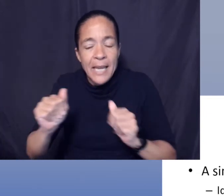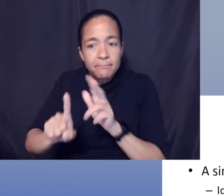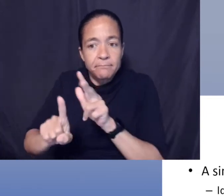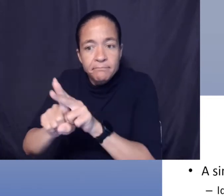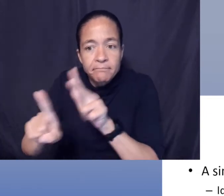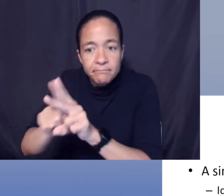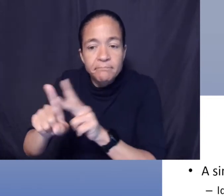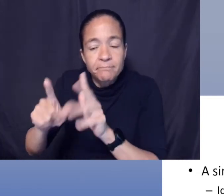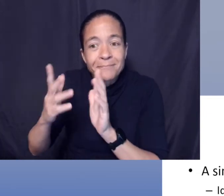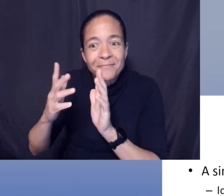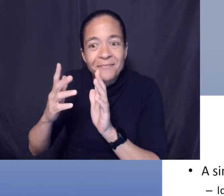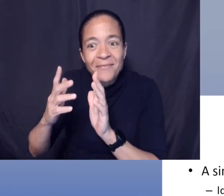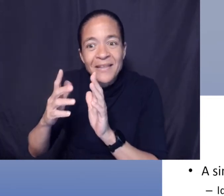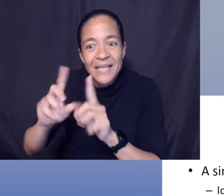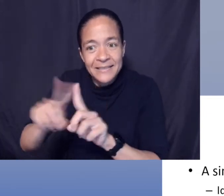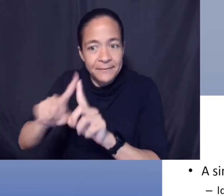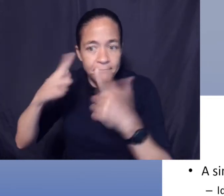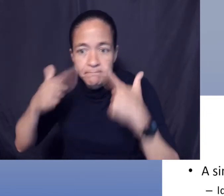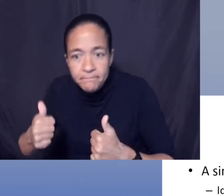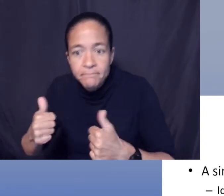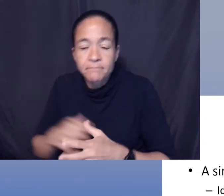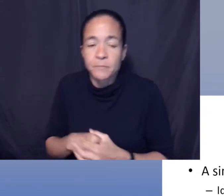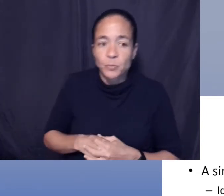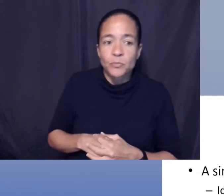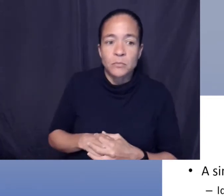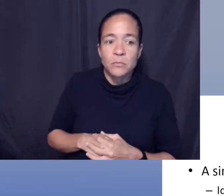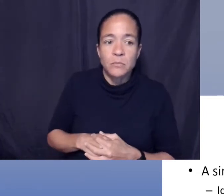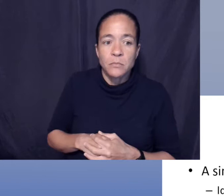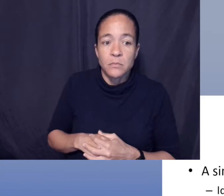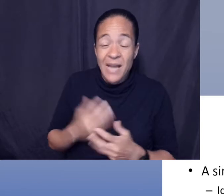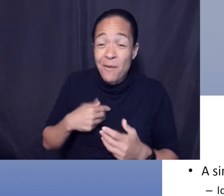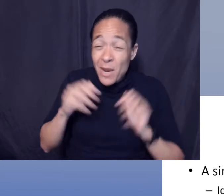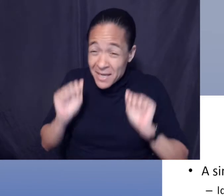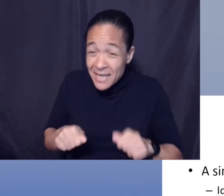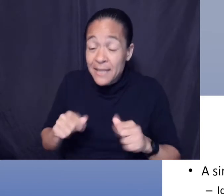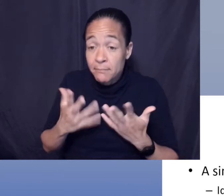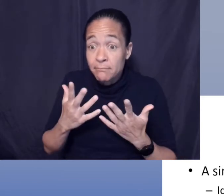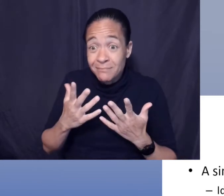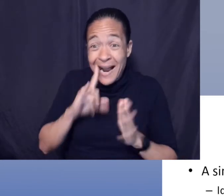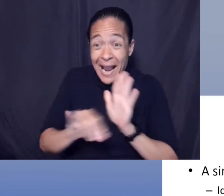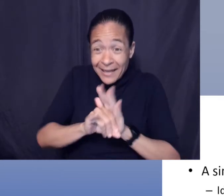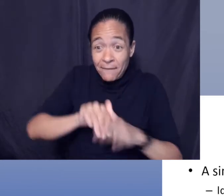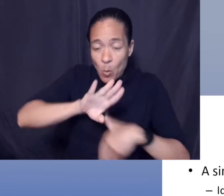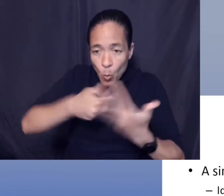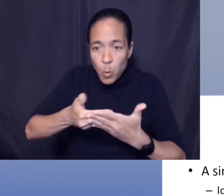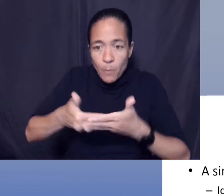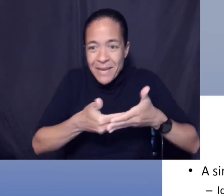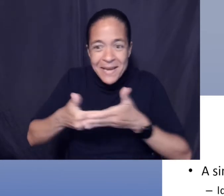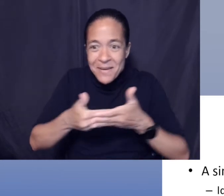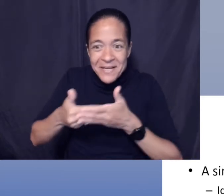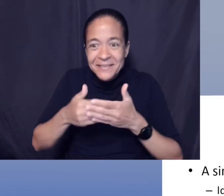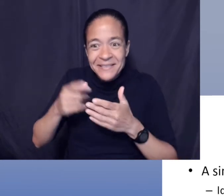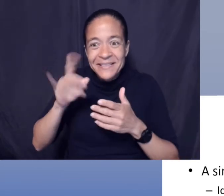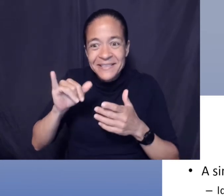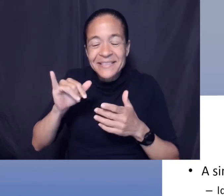identify all children who would develop hearing loss from the most common identifiable cause of hearing loss, and work towards improving